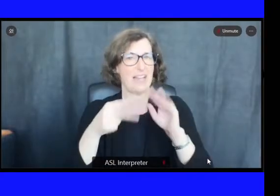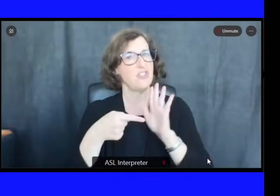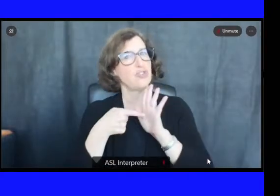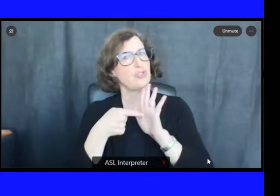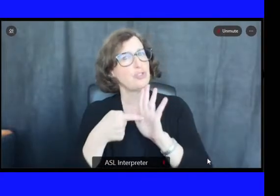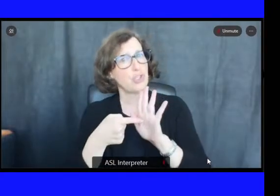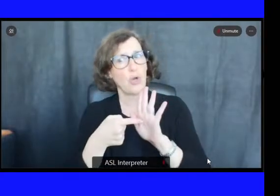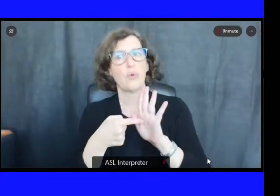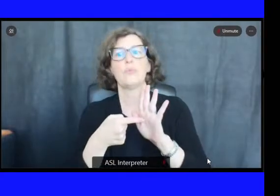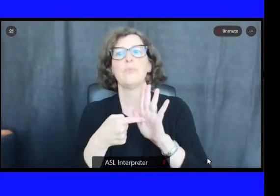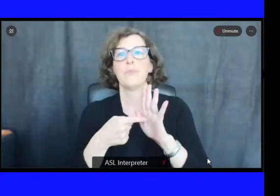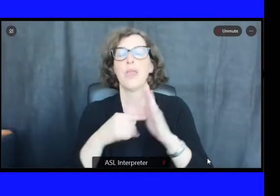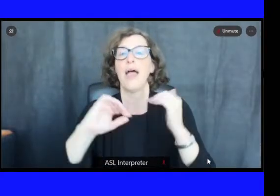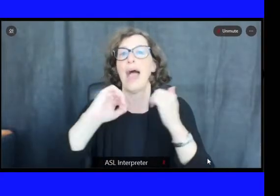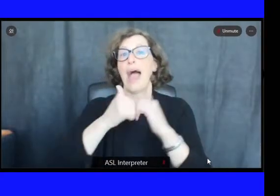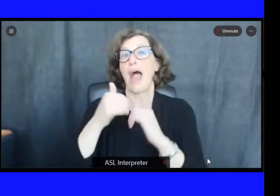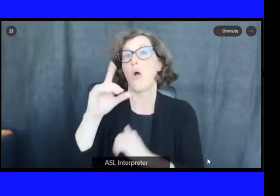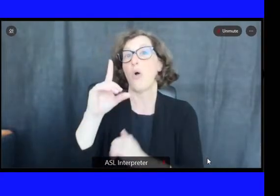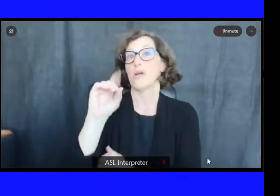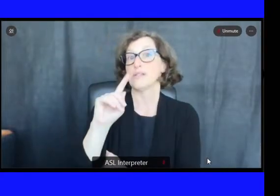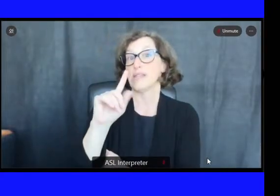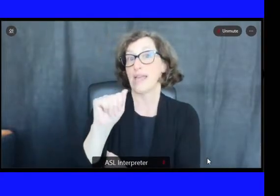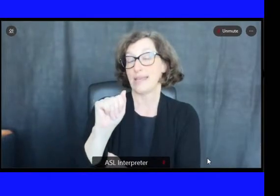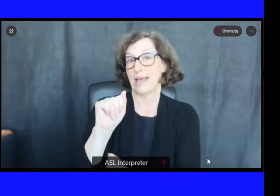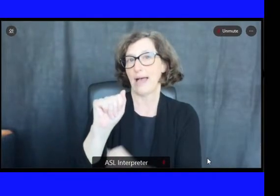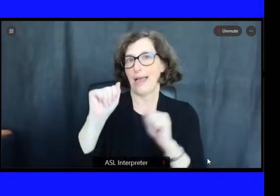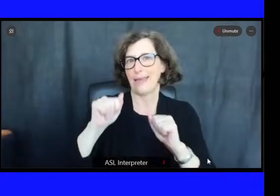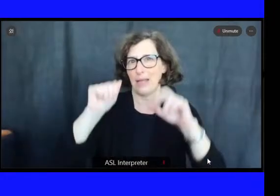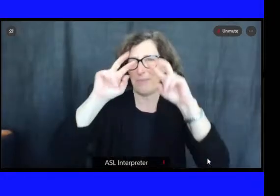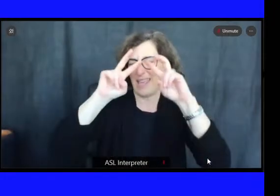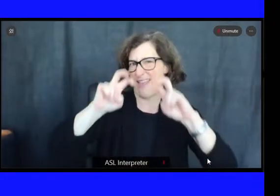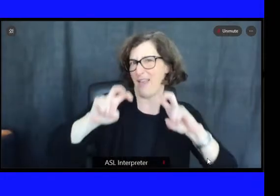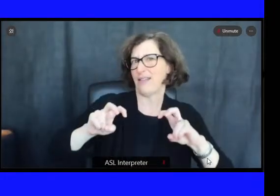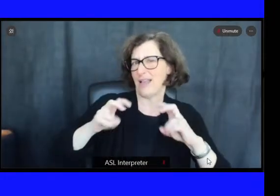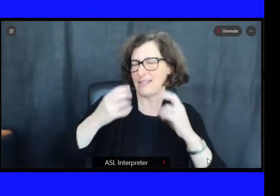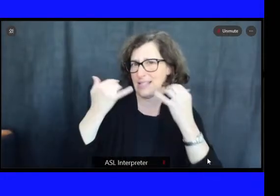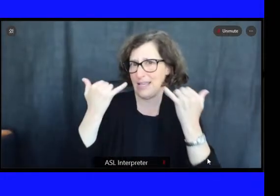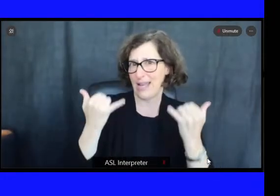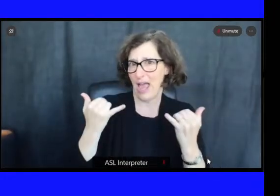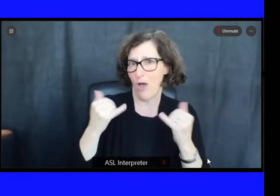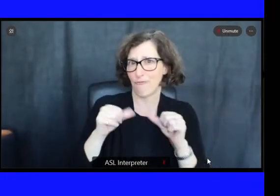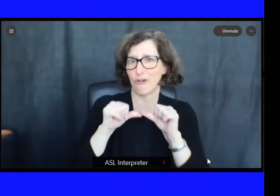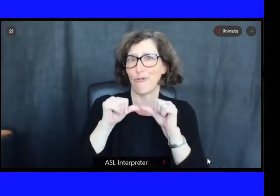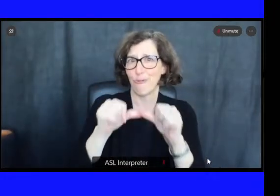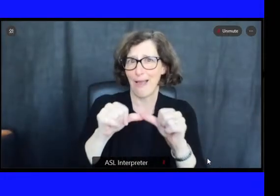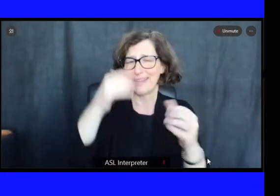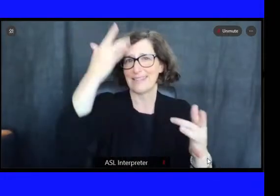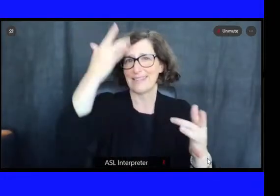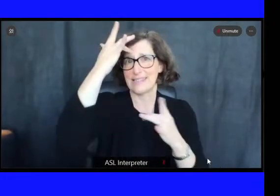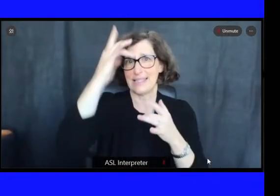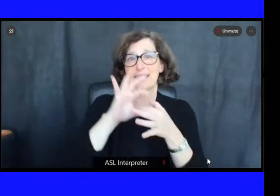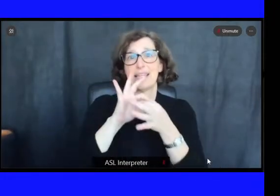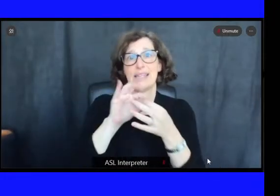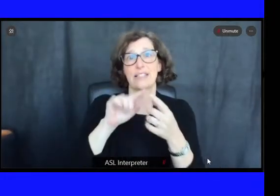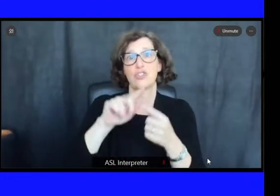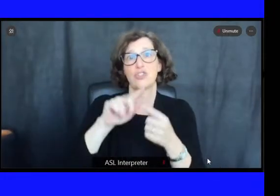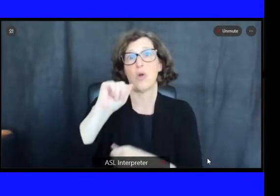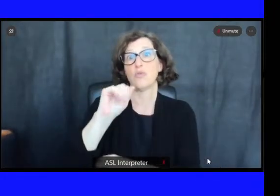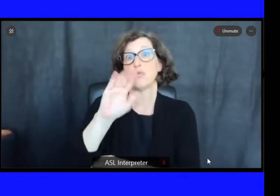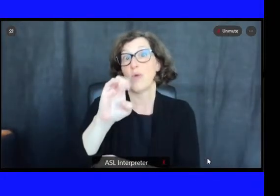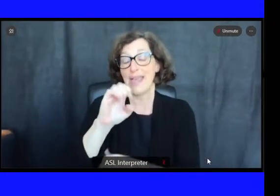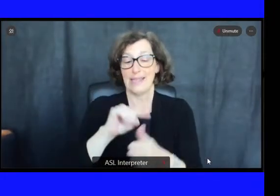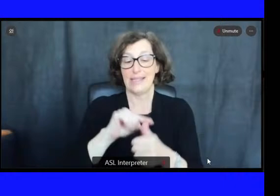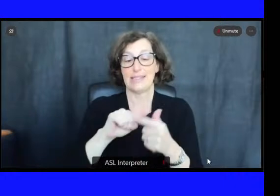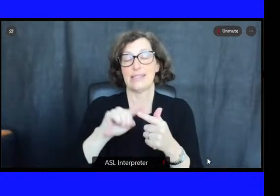that patients who are Asian, Pacific Islander, have higher rates of diabetes